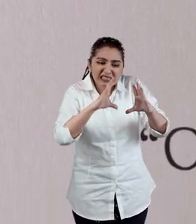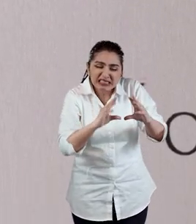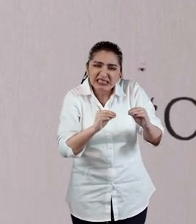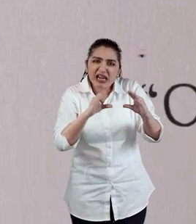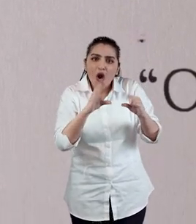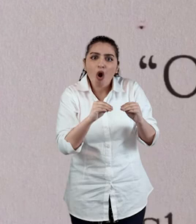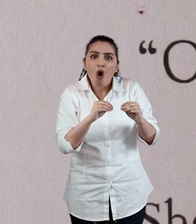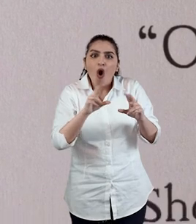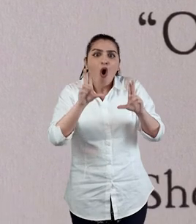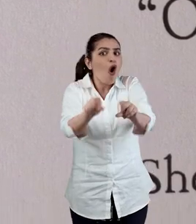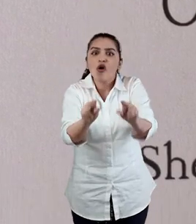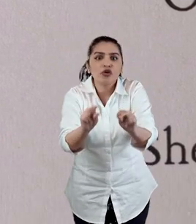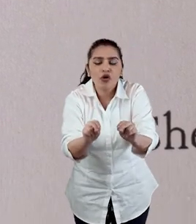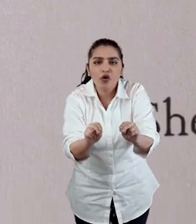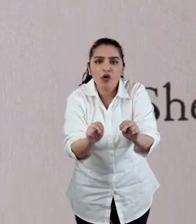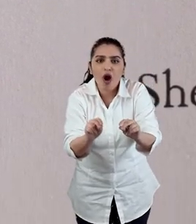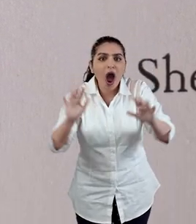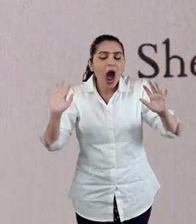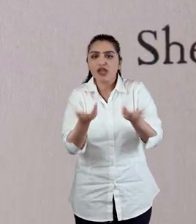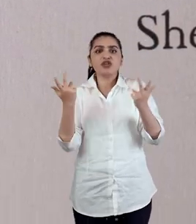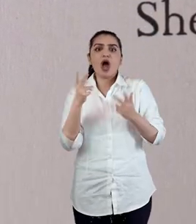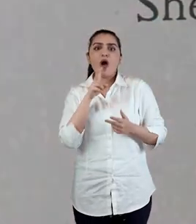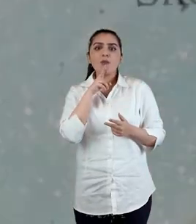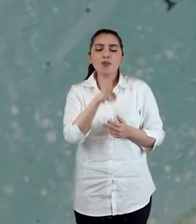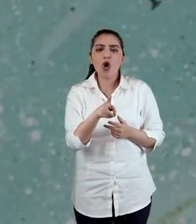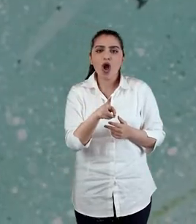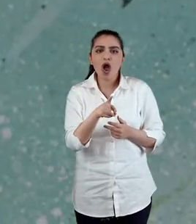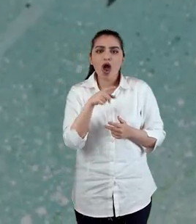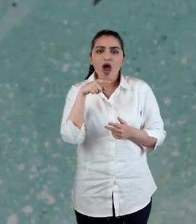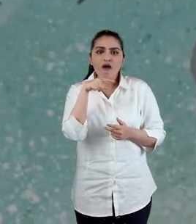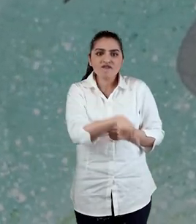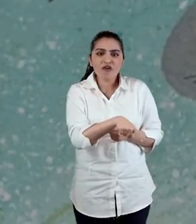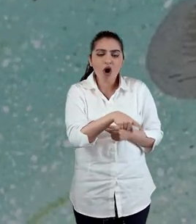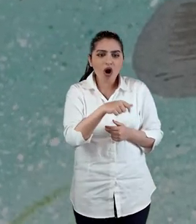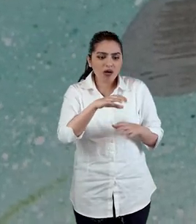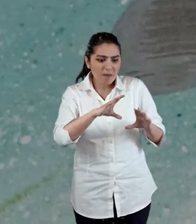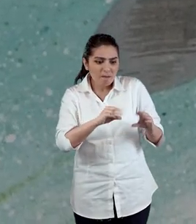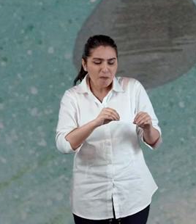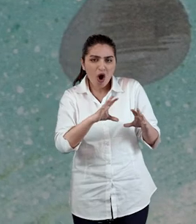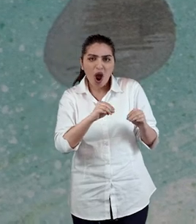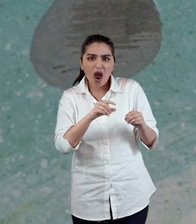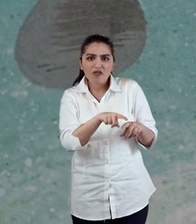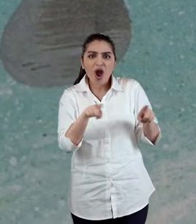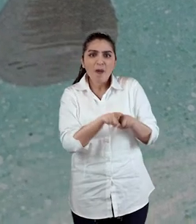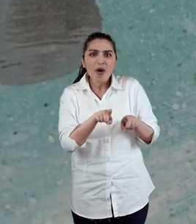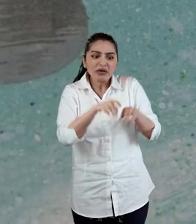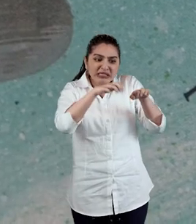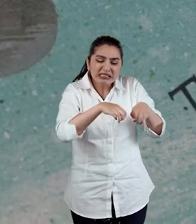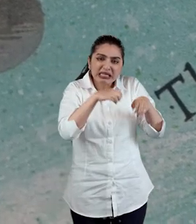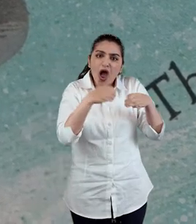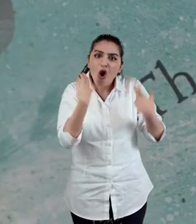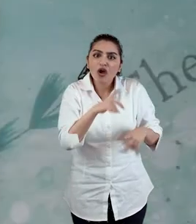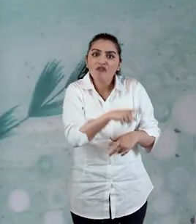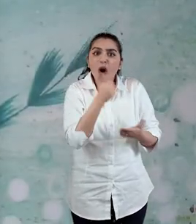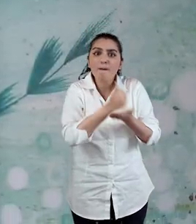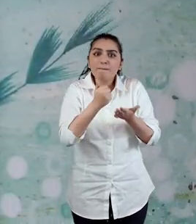quiver. She seemed to have dug through the bank of a river. The water gushed out,